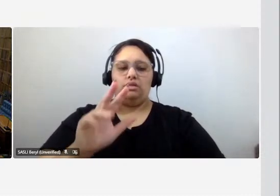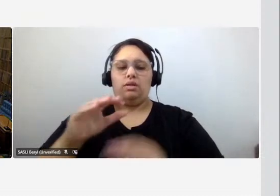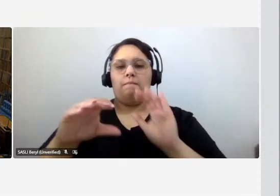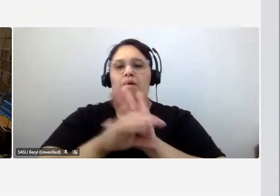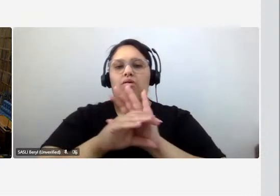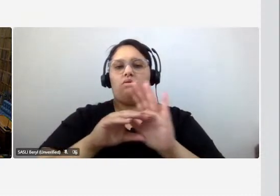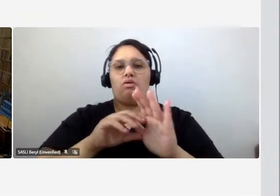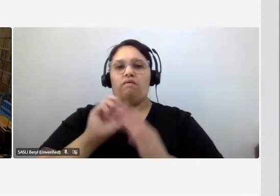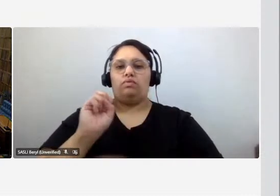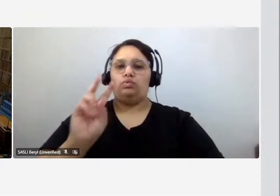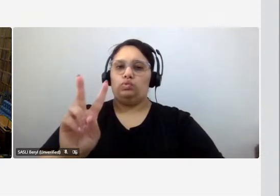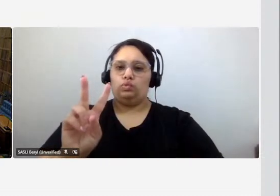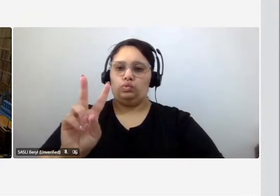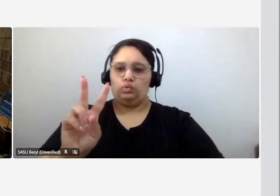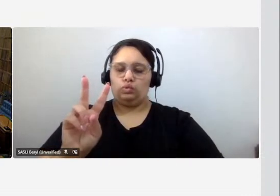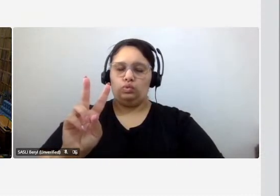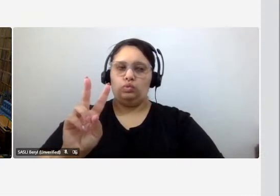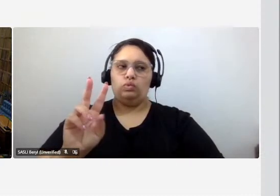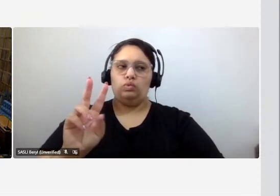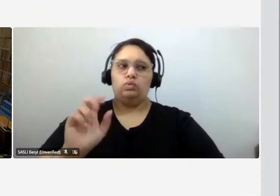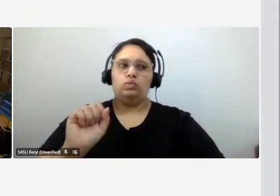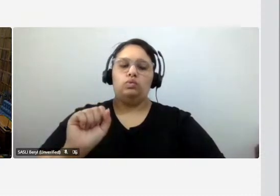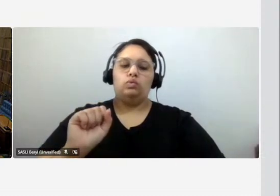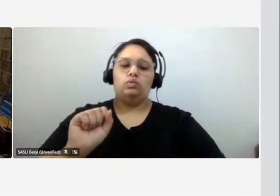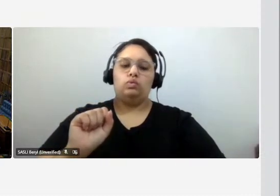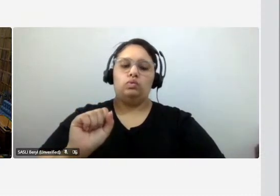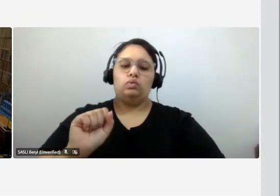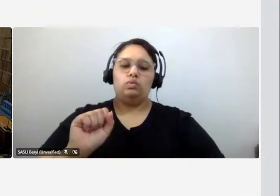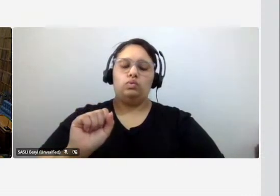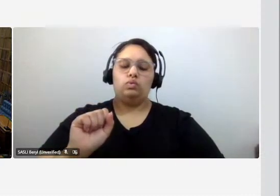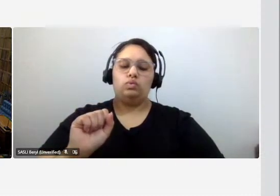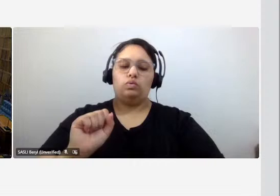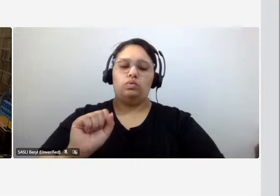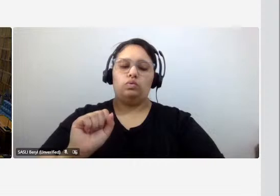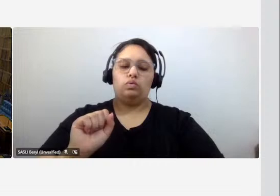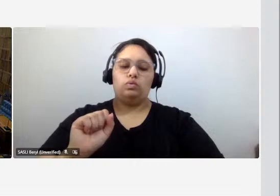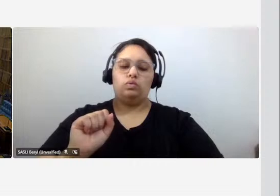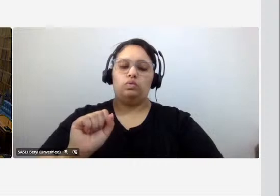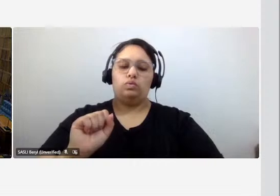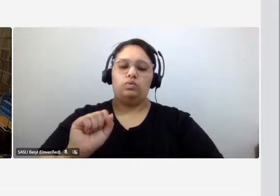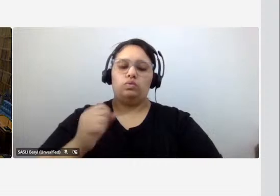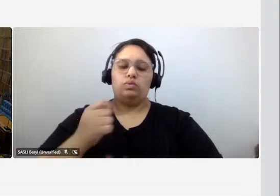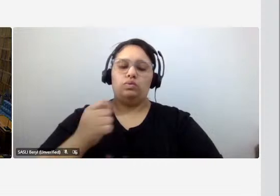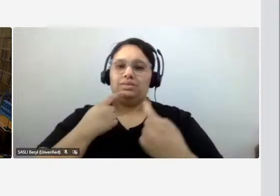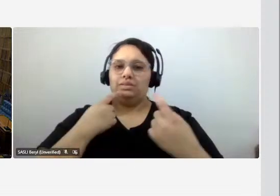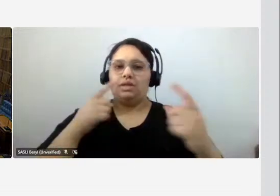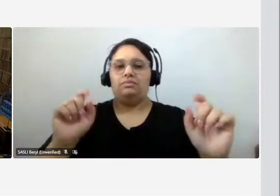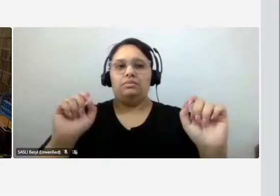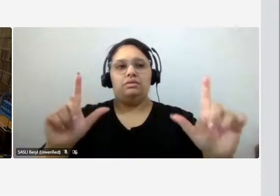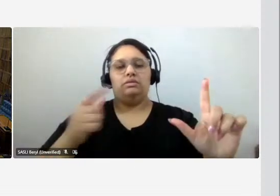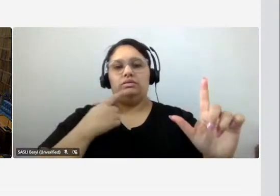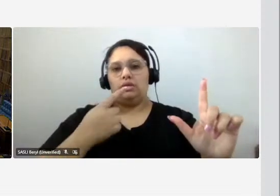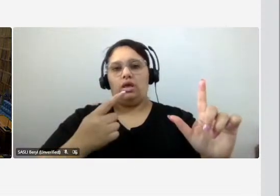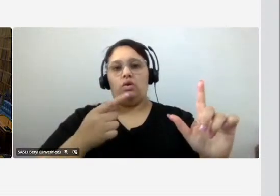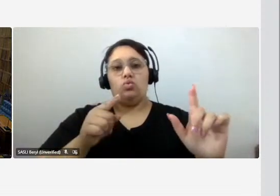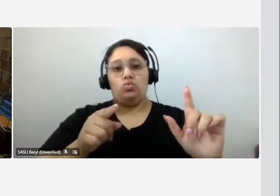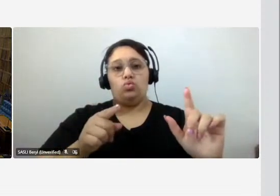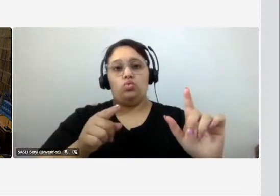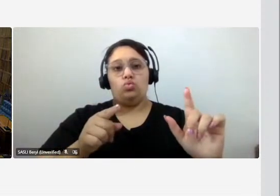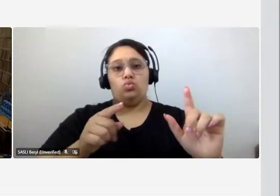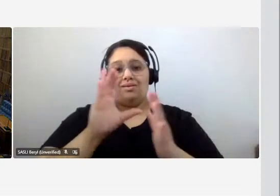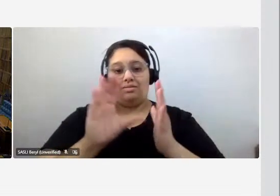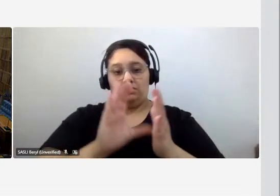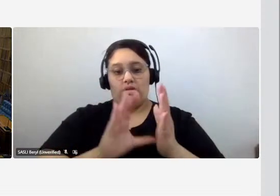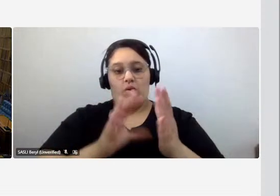2, where a statement is made that you either cancel